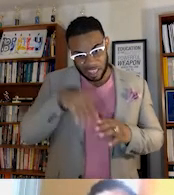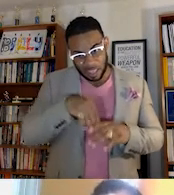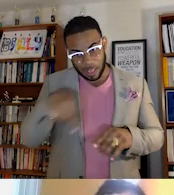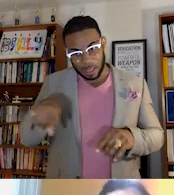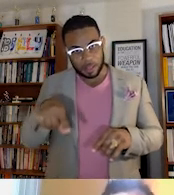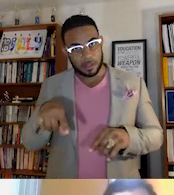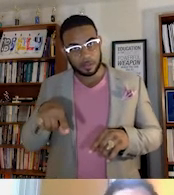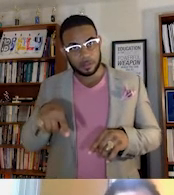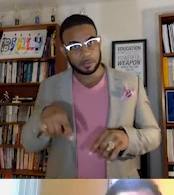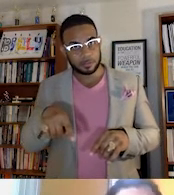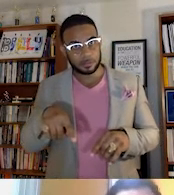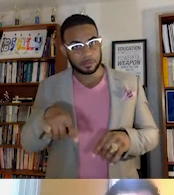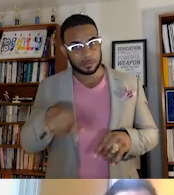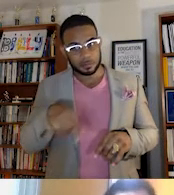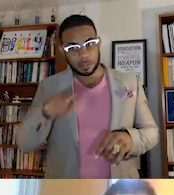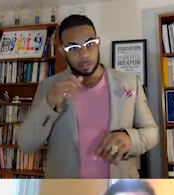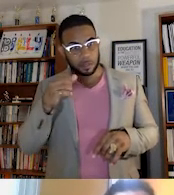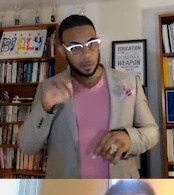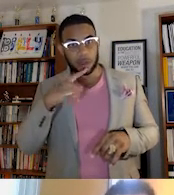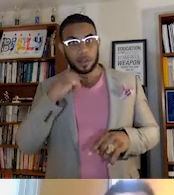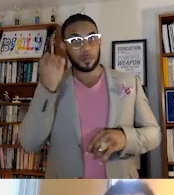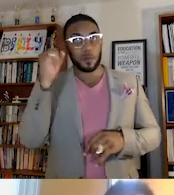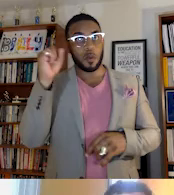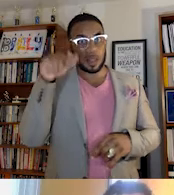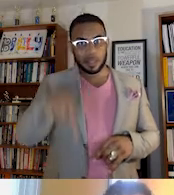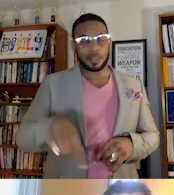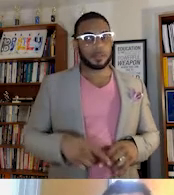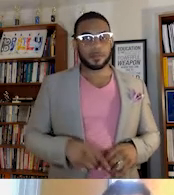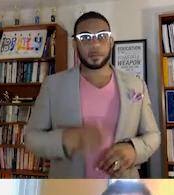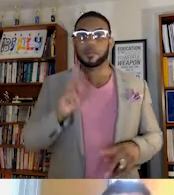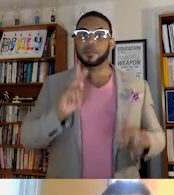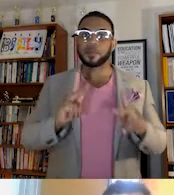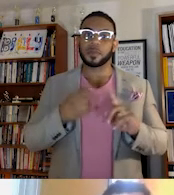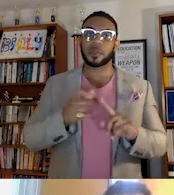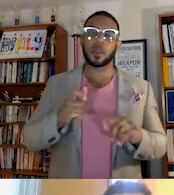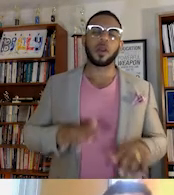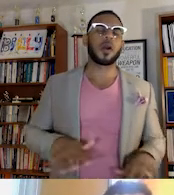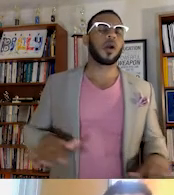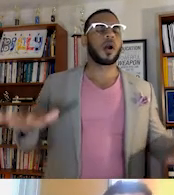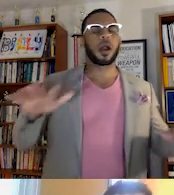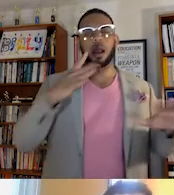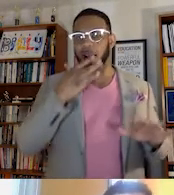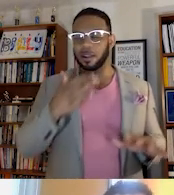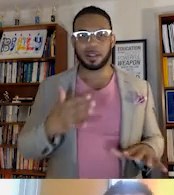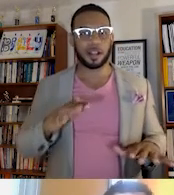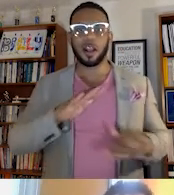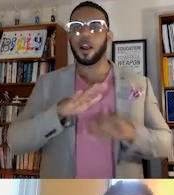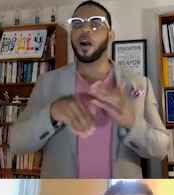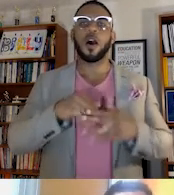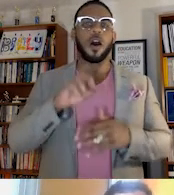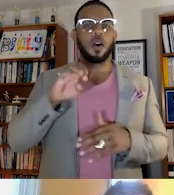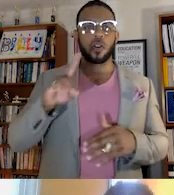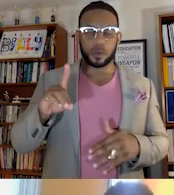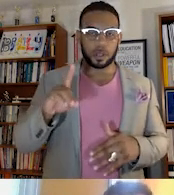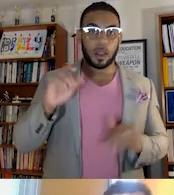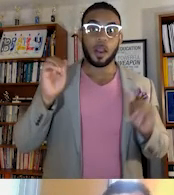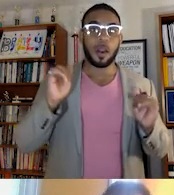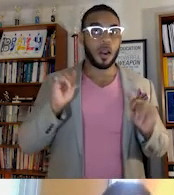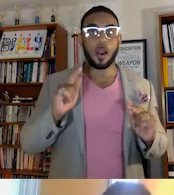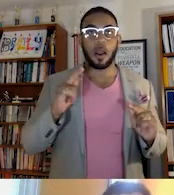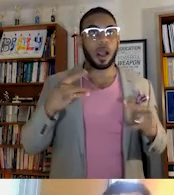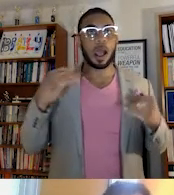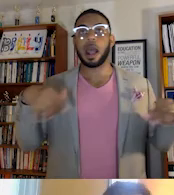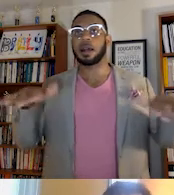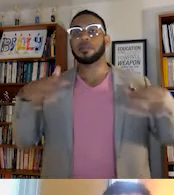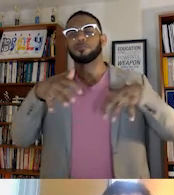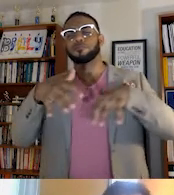the Walmart, there's protesting there. Wow. And people from all colors, all creeds, all